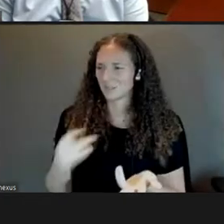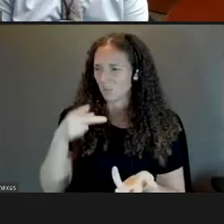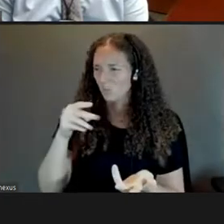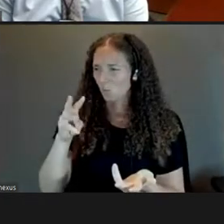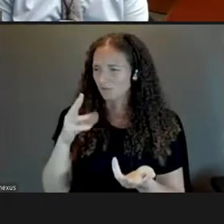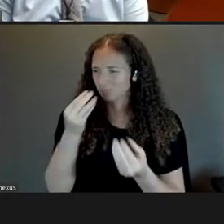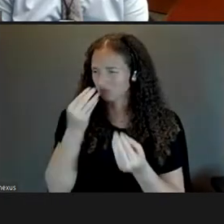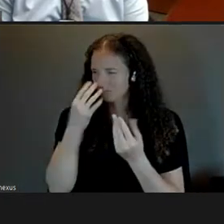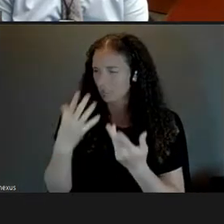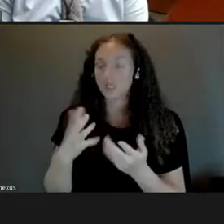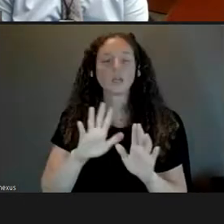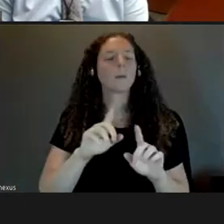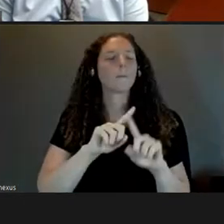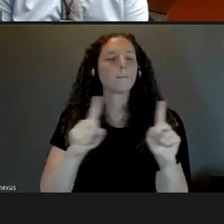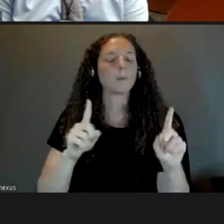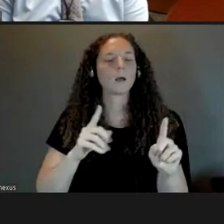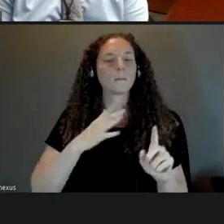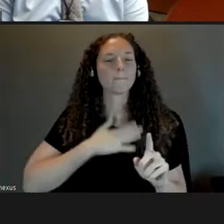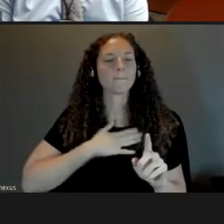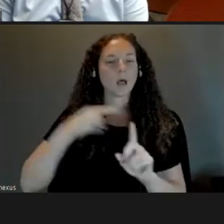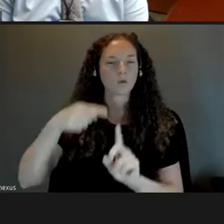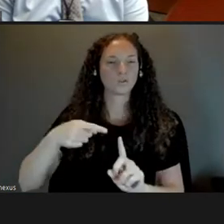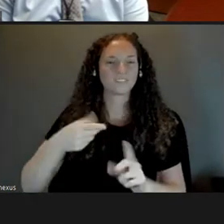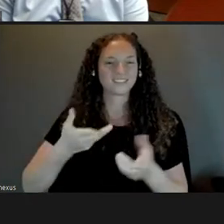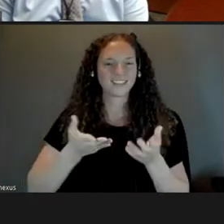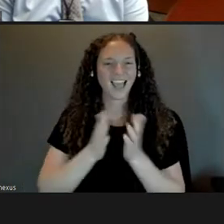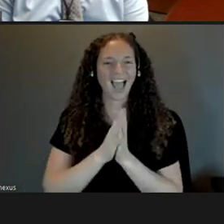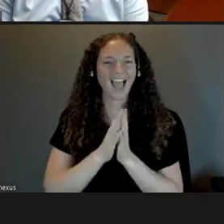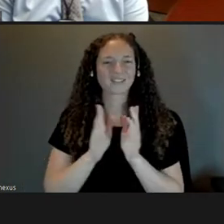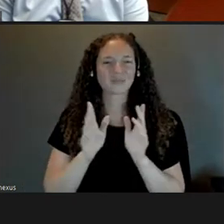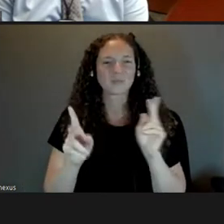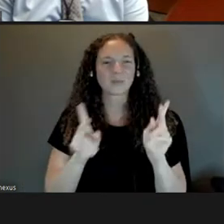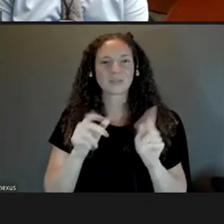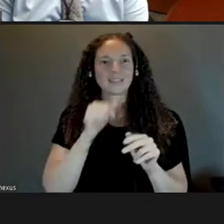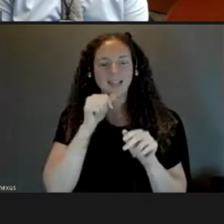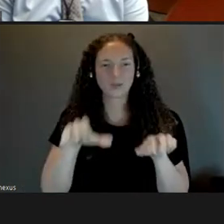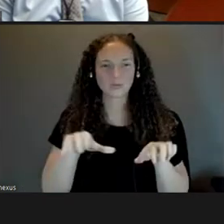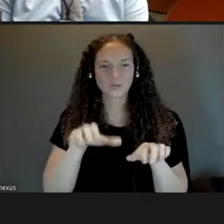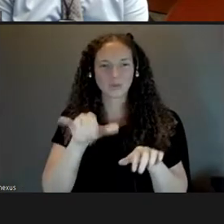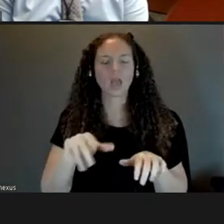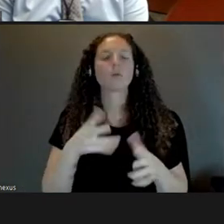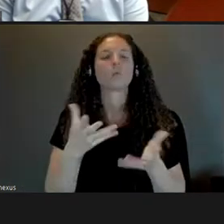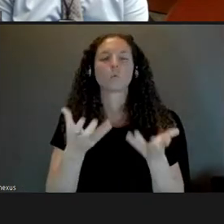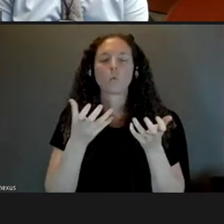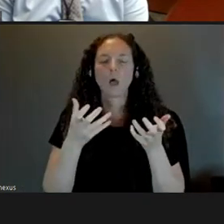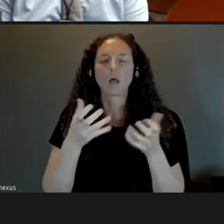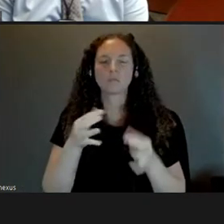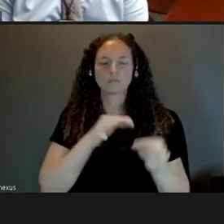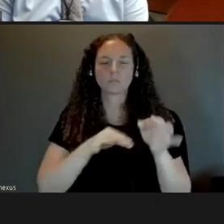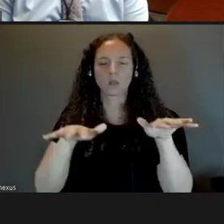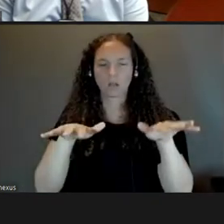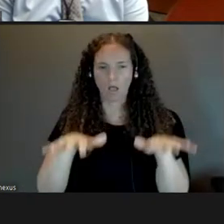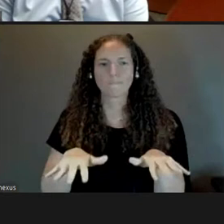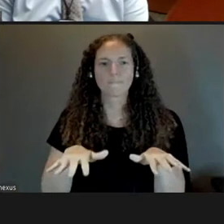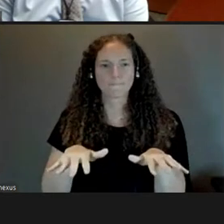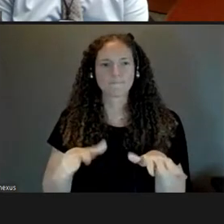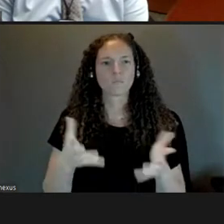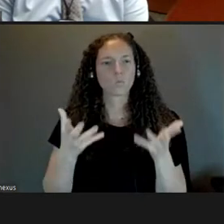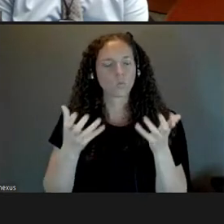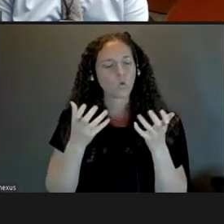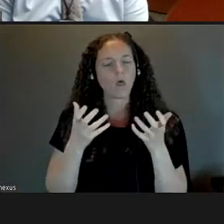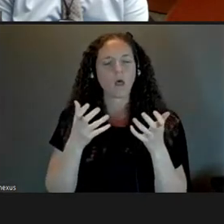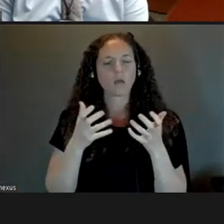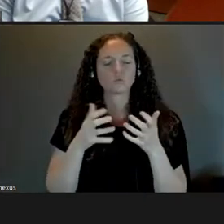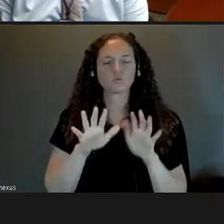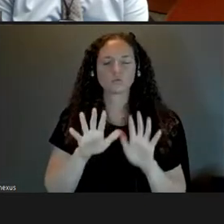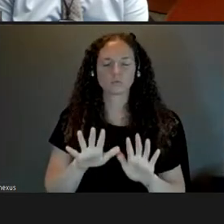my comment is just to ask everyone not to do that. Just ask everyone to just turn the temperature down. Let's sit down, figure this out. I